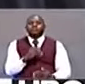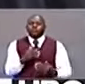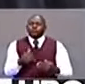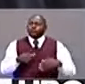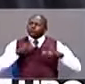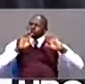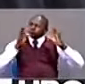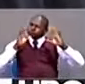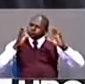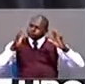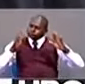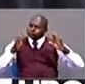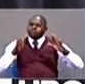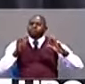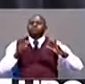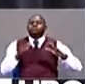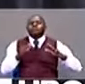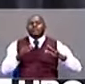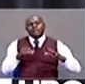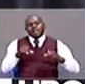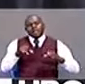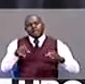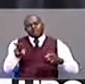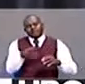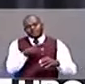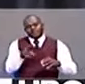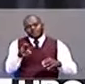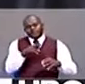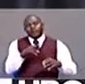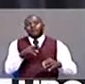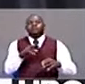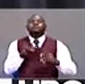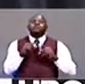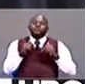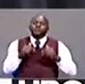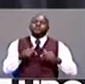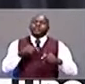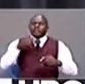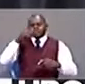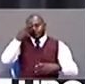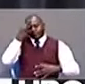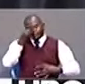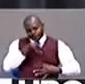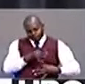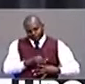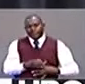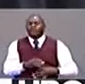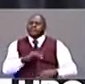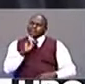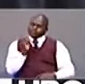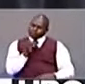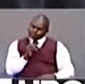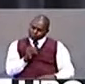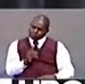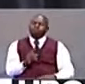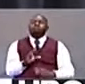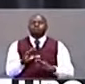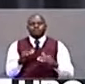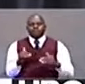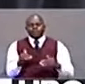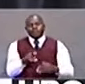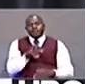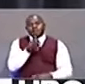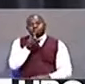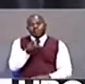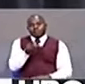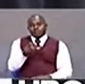praises by his peers, very faithful, brilliant, decisive, and a pleasing